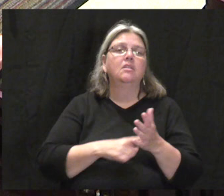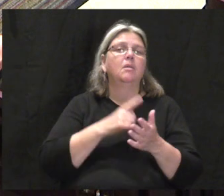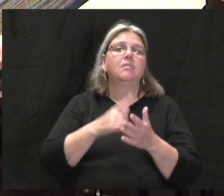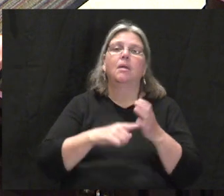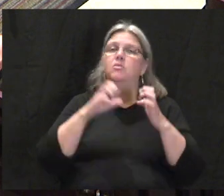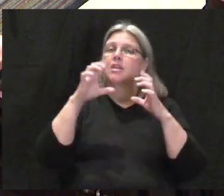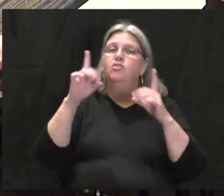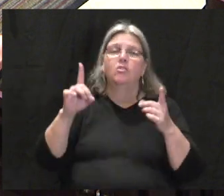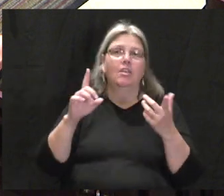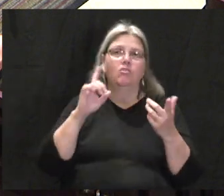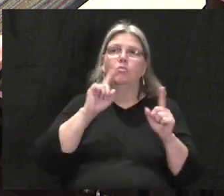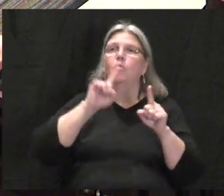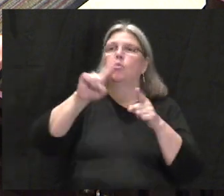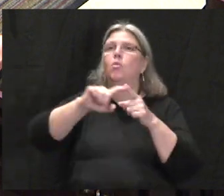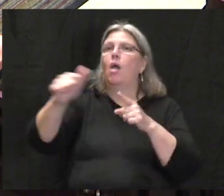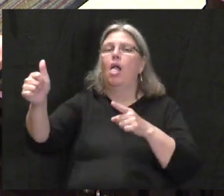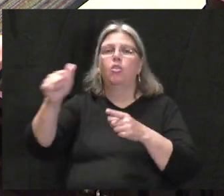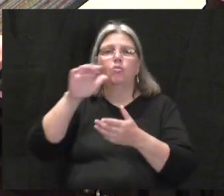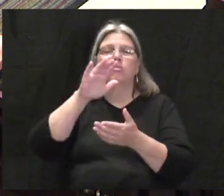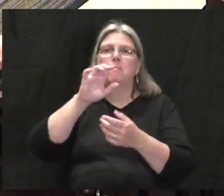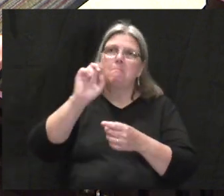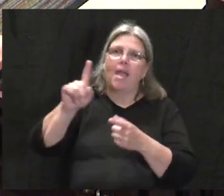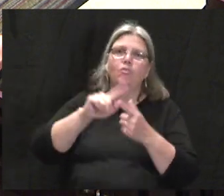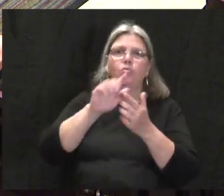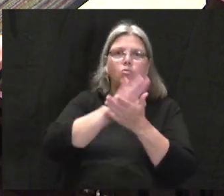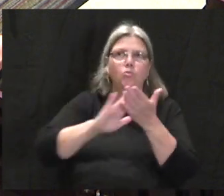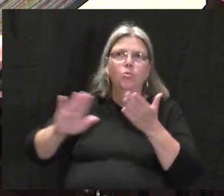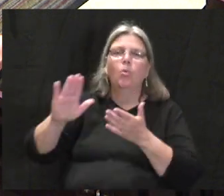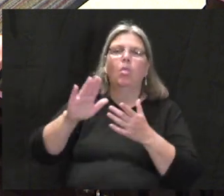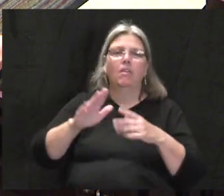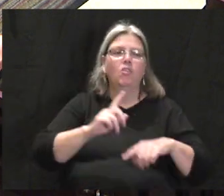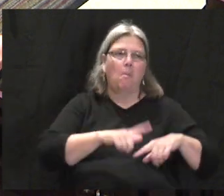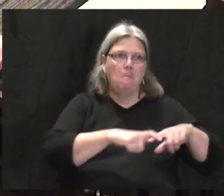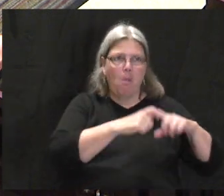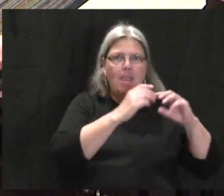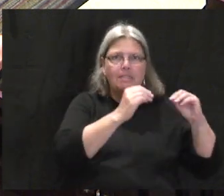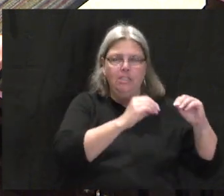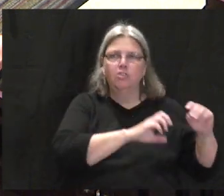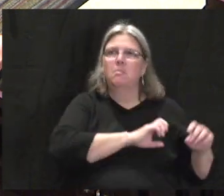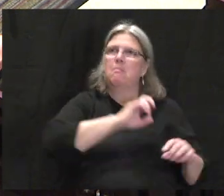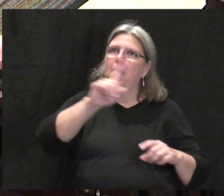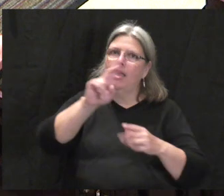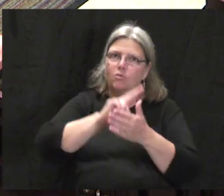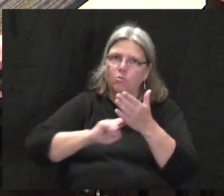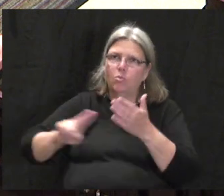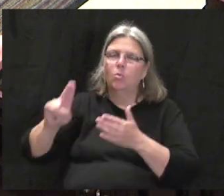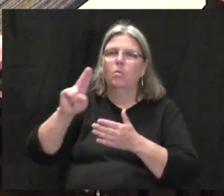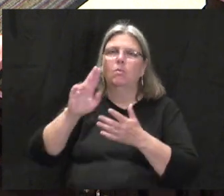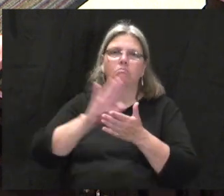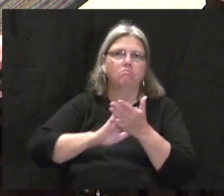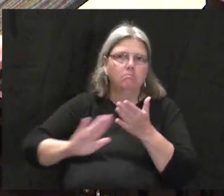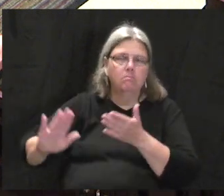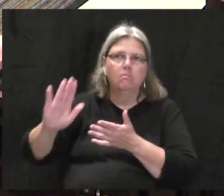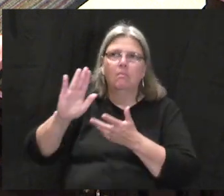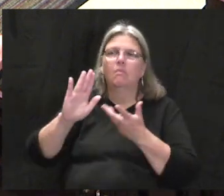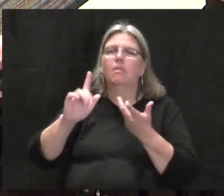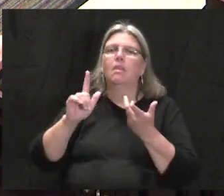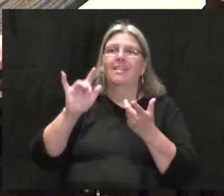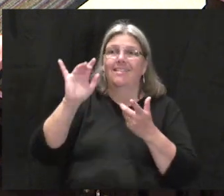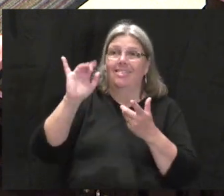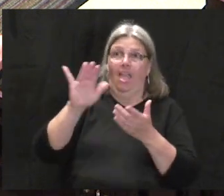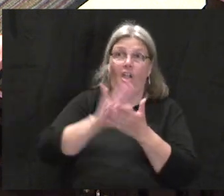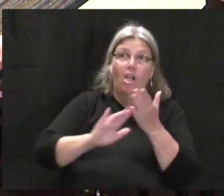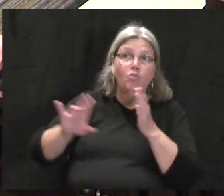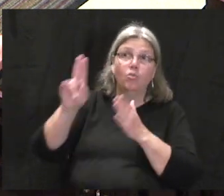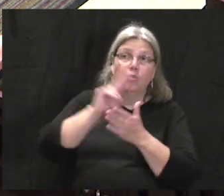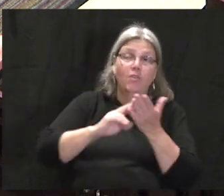state. We do ask the question on the survey, it's, are you leaving the field of education? And a lot